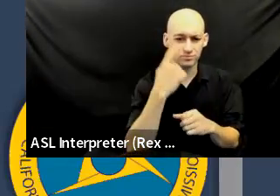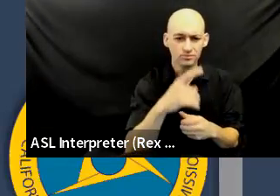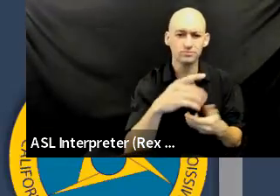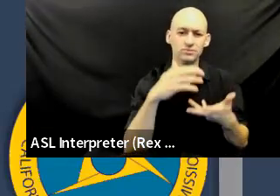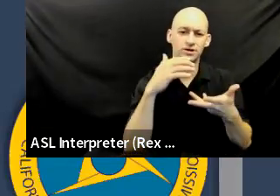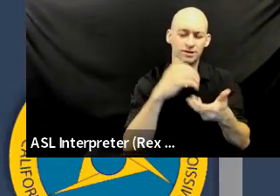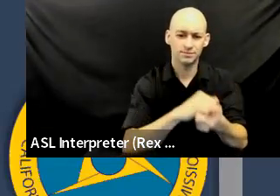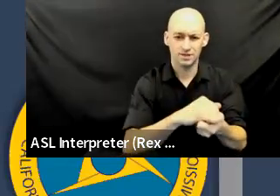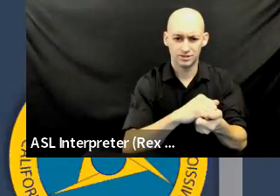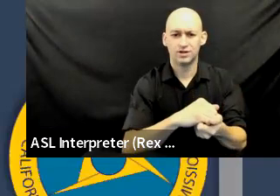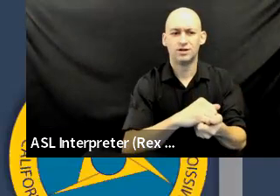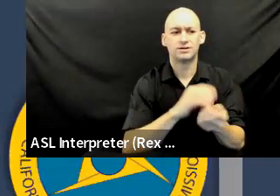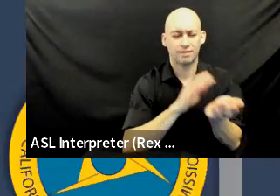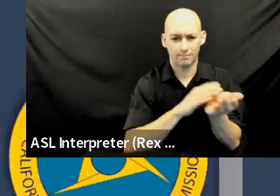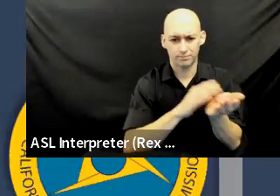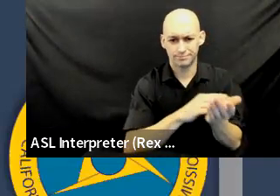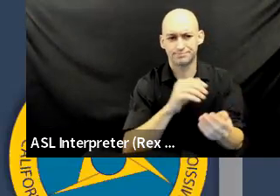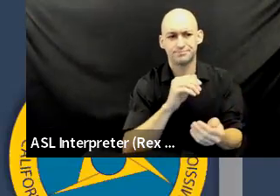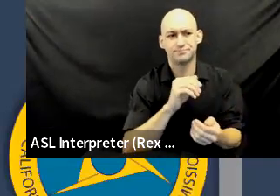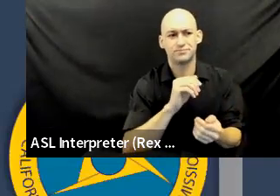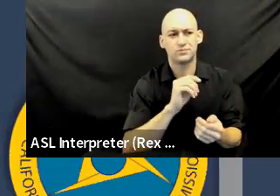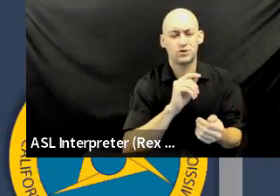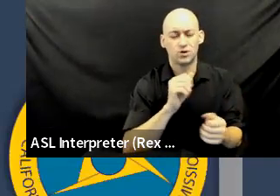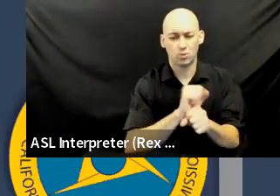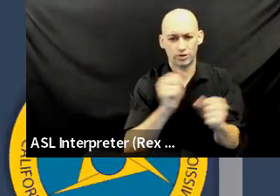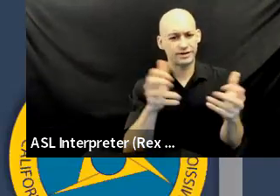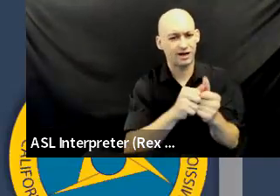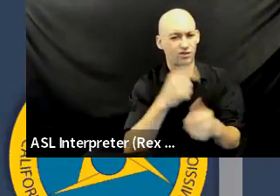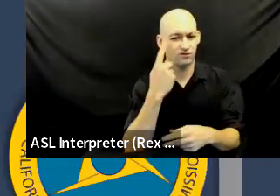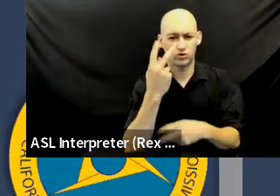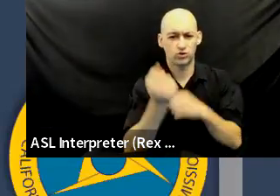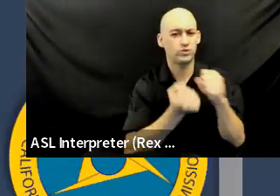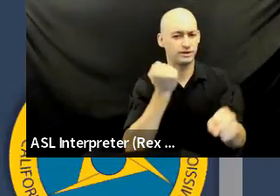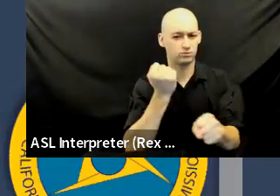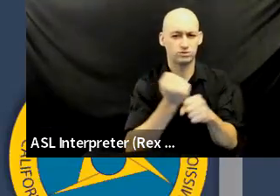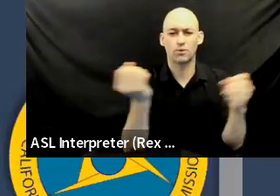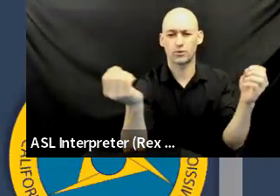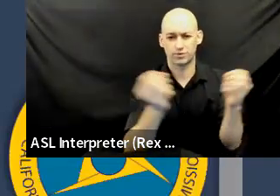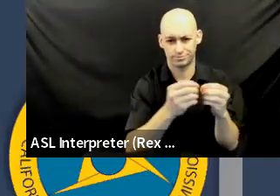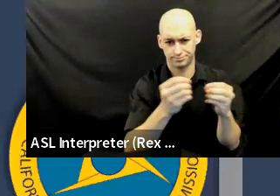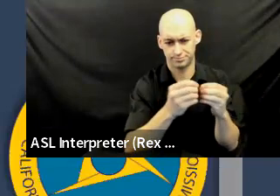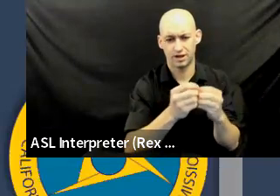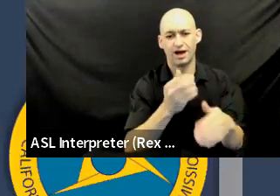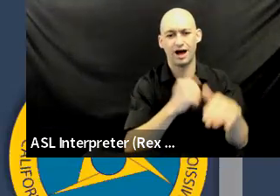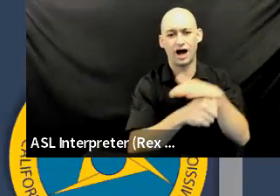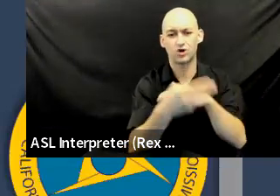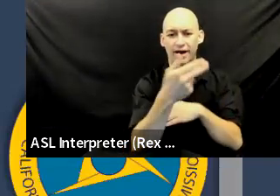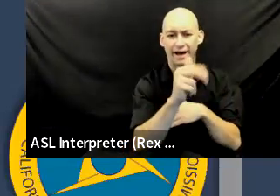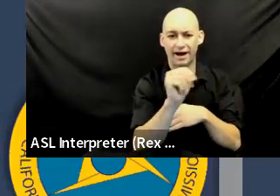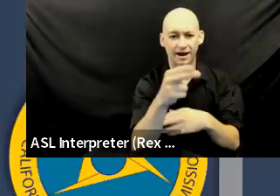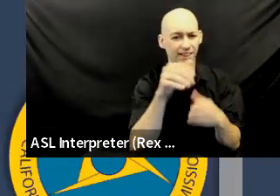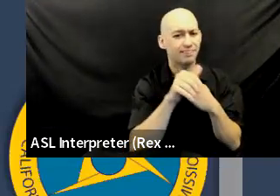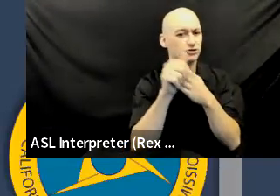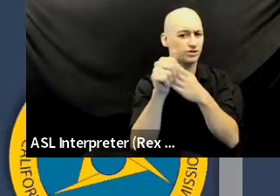inclusive spirit continued throughout this 2+ year project. Under Hannah's leadership, the